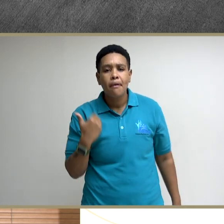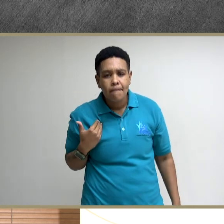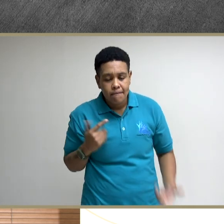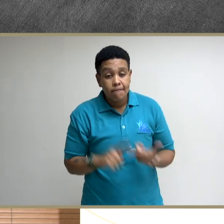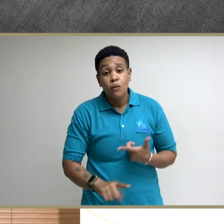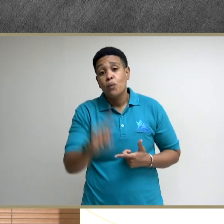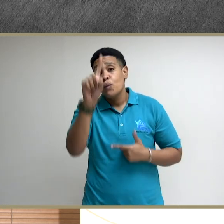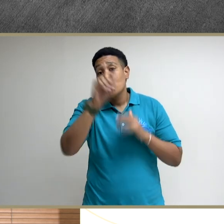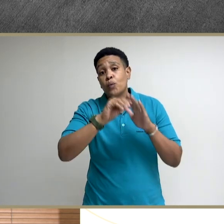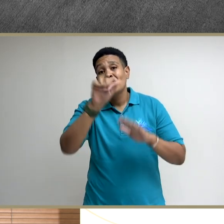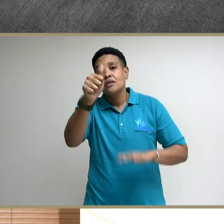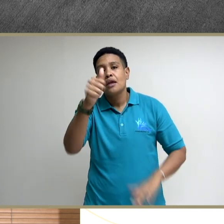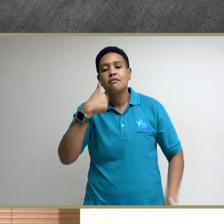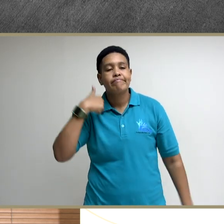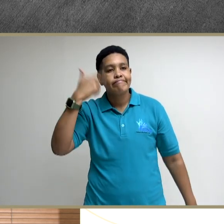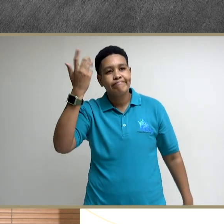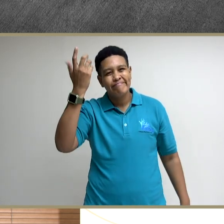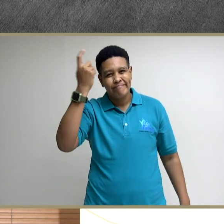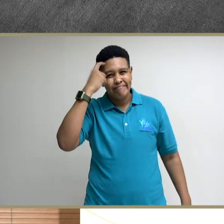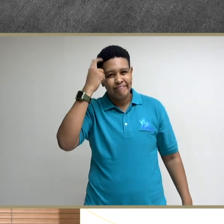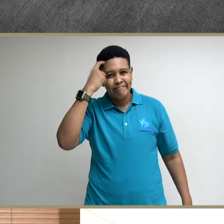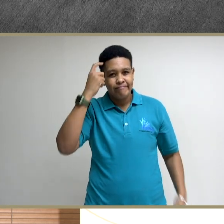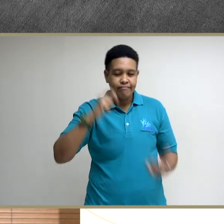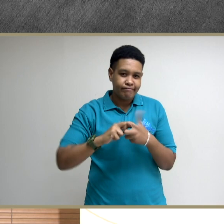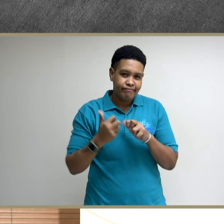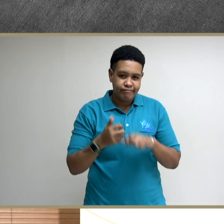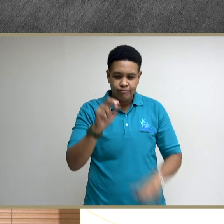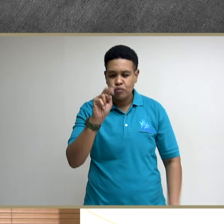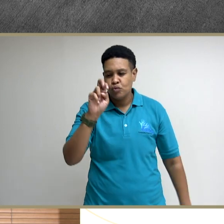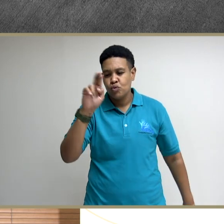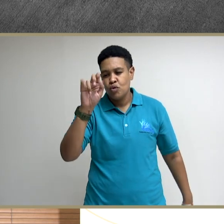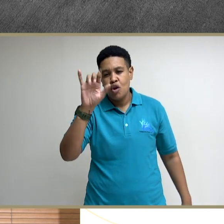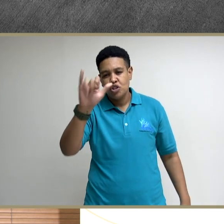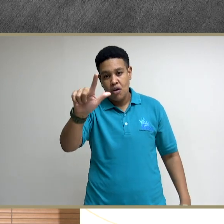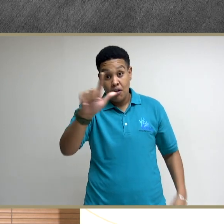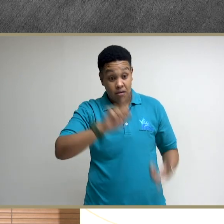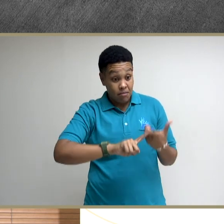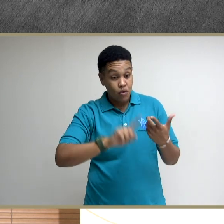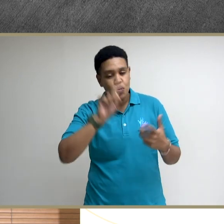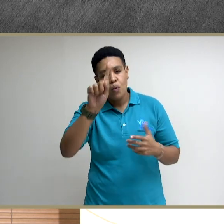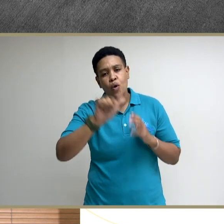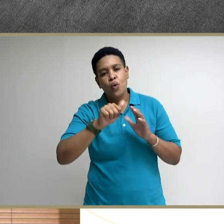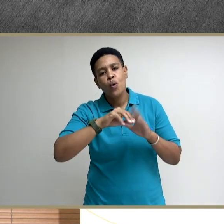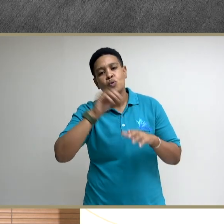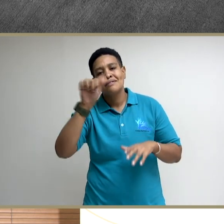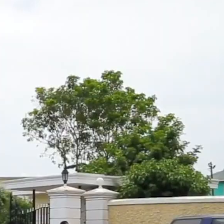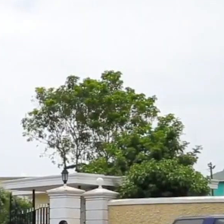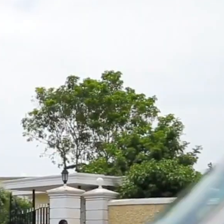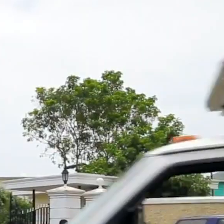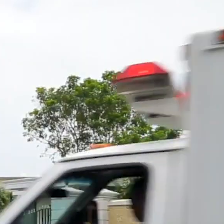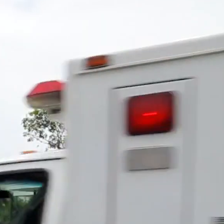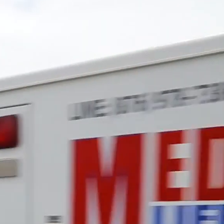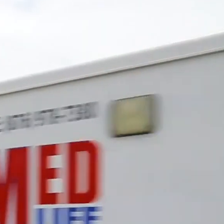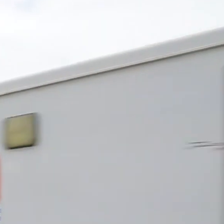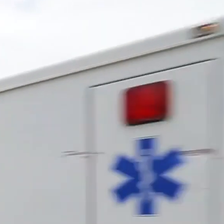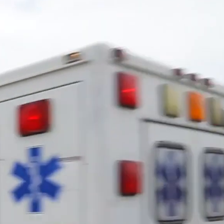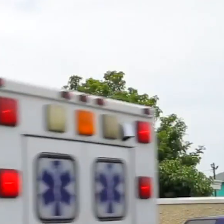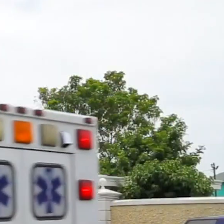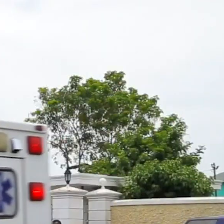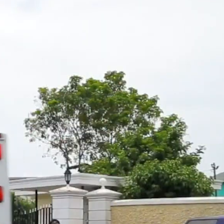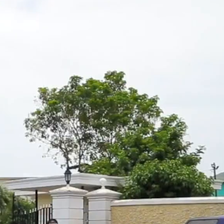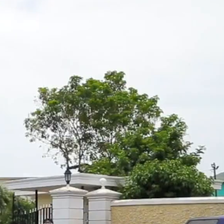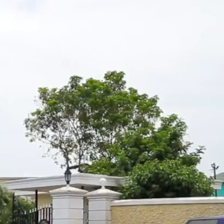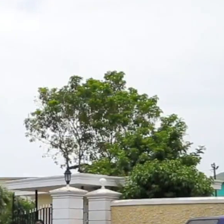10 deaths have neurological impairment, and 1 out of 10 deaths have chronic kidney disease. She says